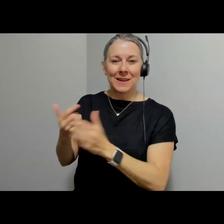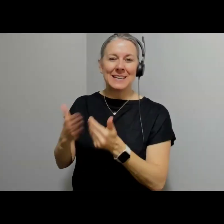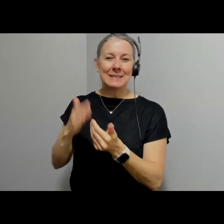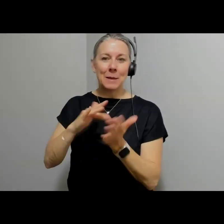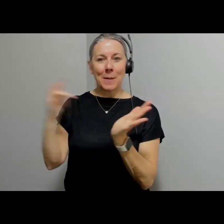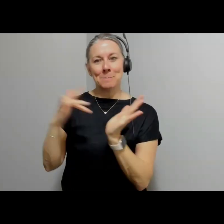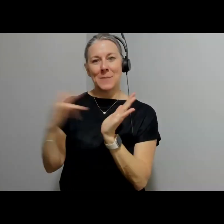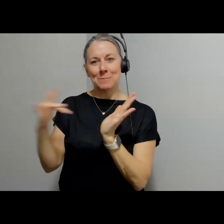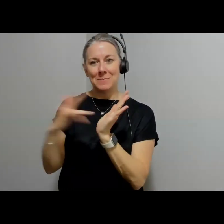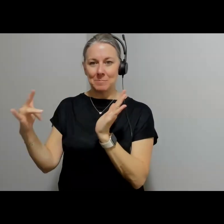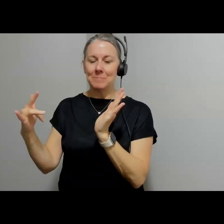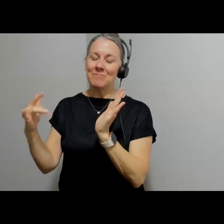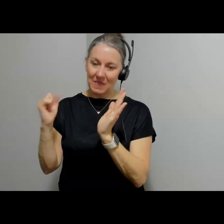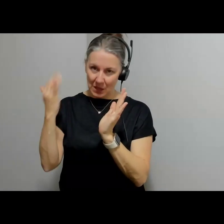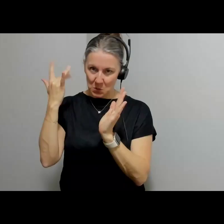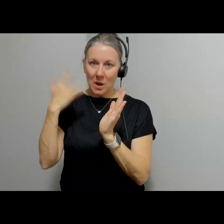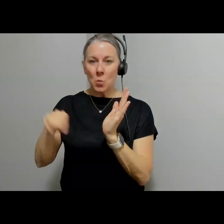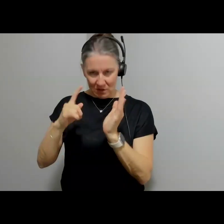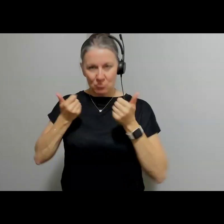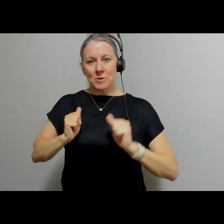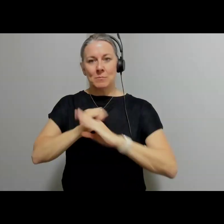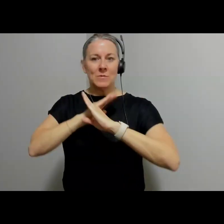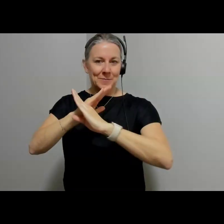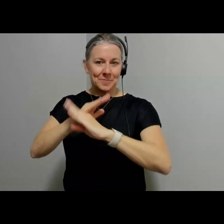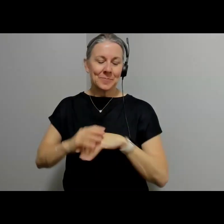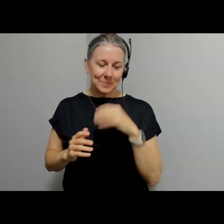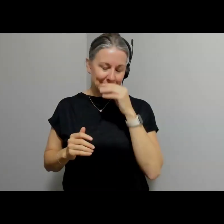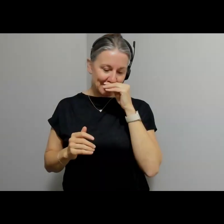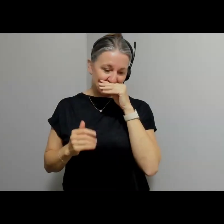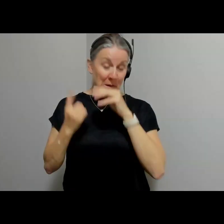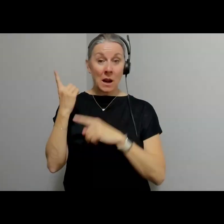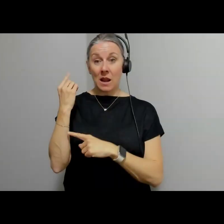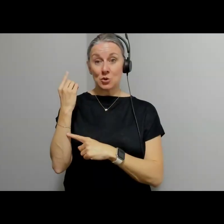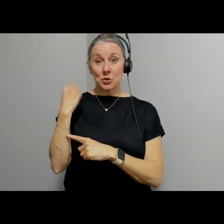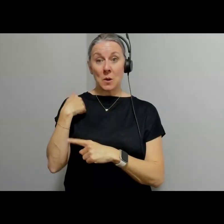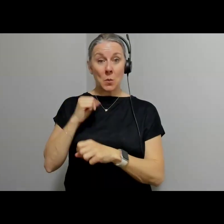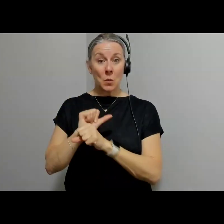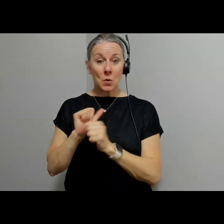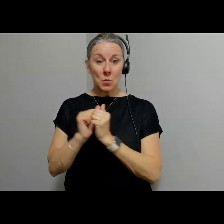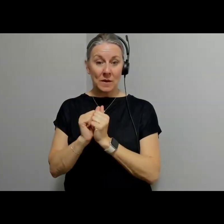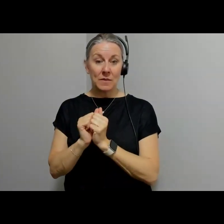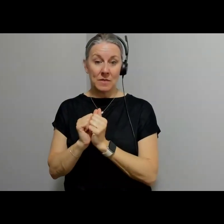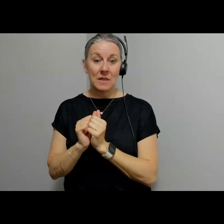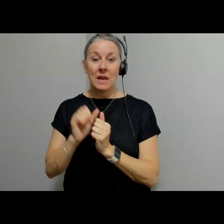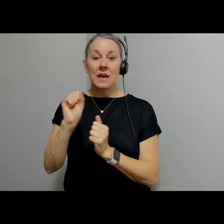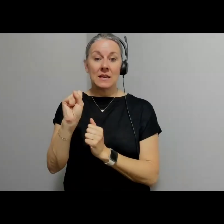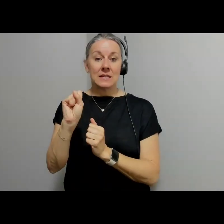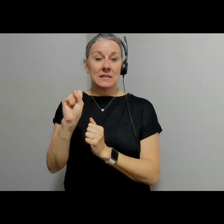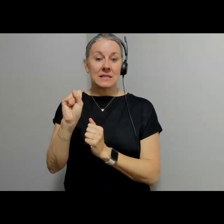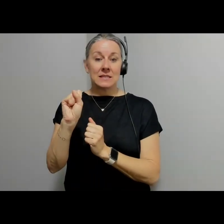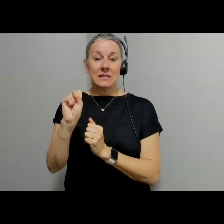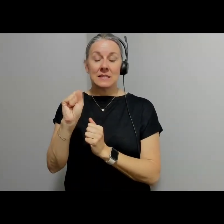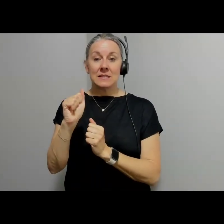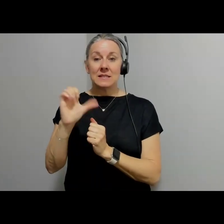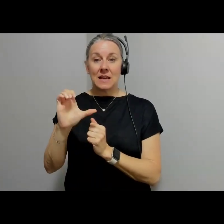So last year, I worked really closely with Secretary of State Wayne Long, and the results of